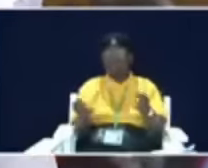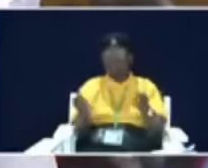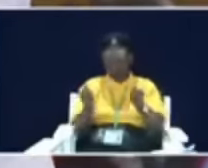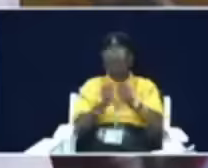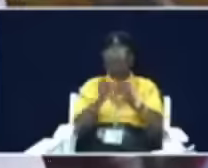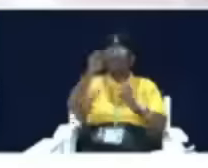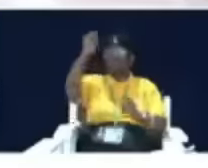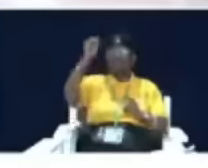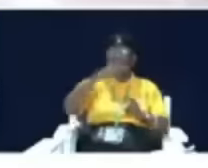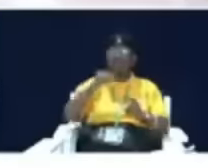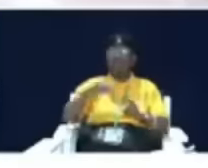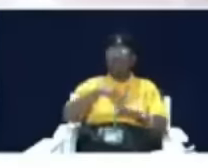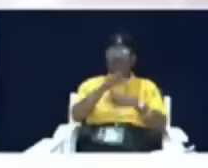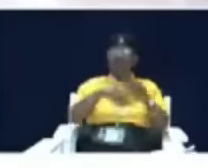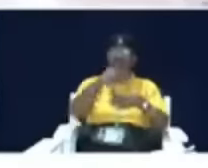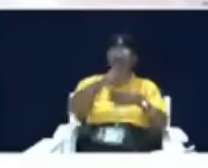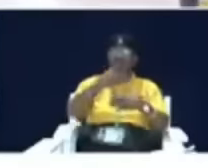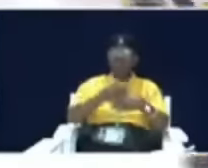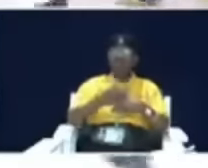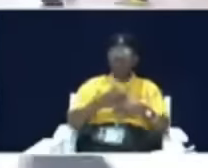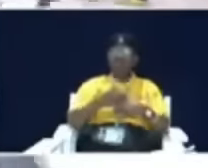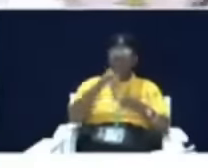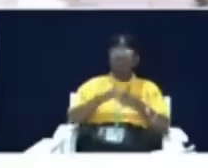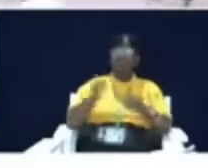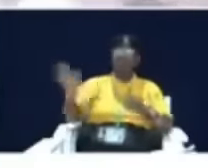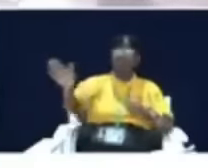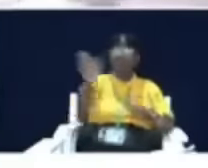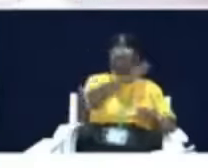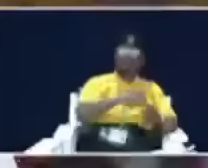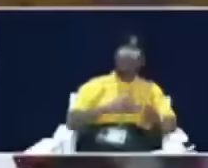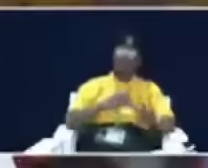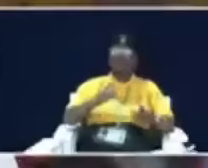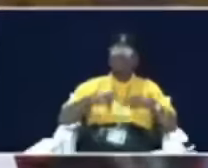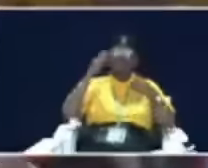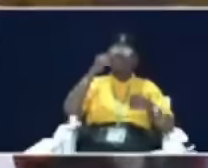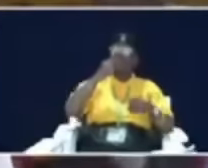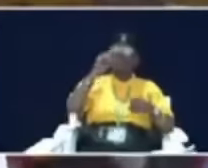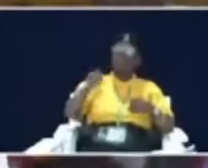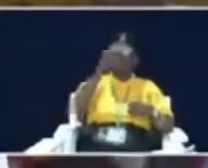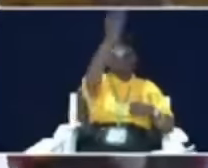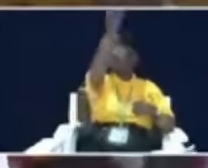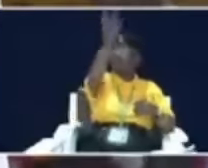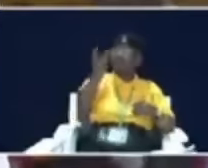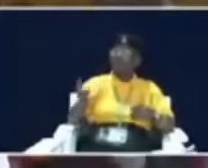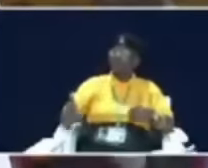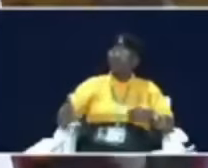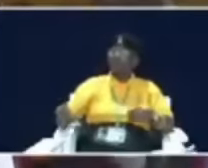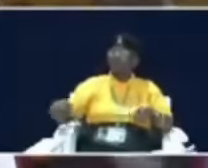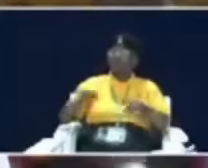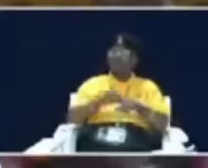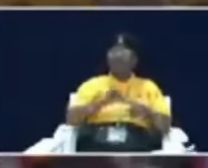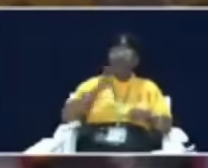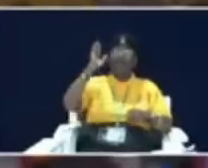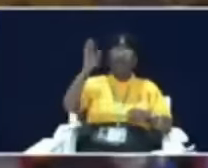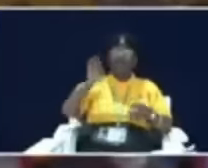life must come down. So I'm going to count from from 1 to